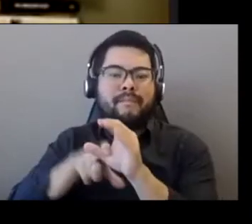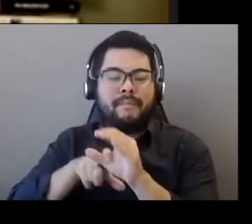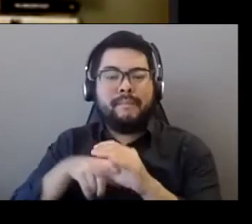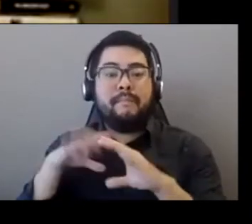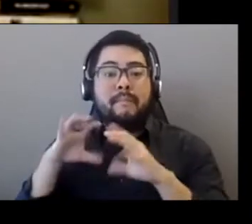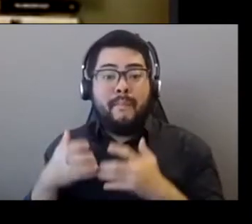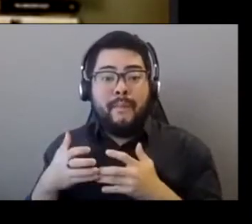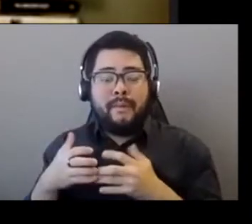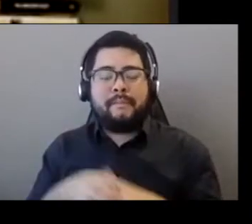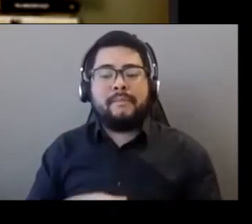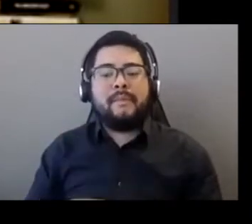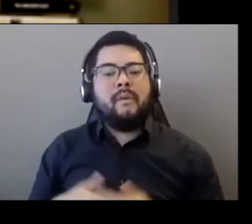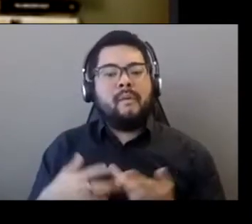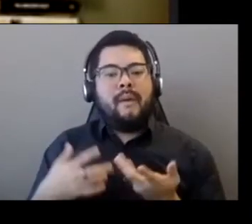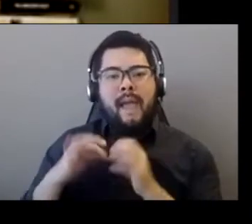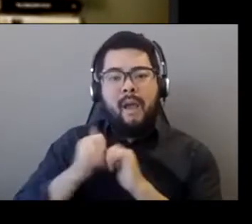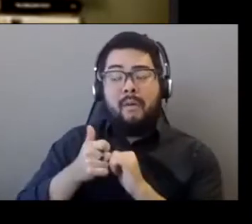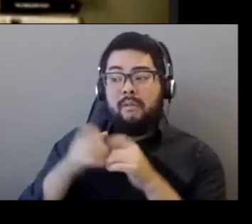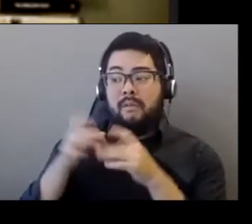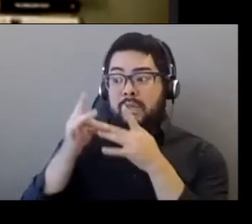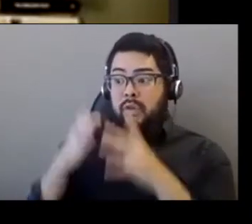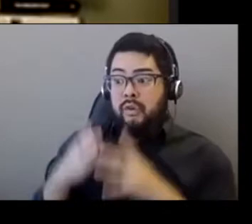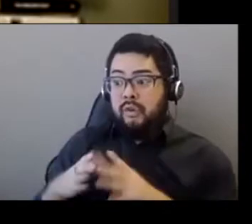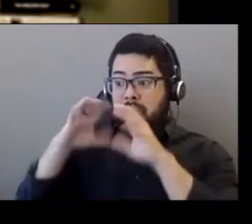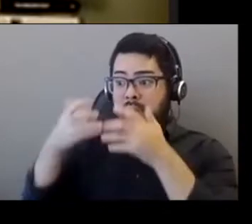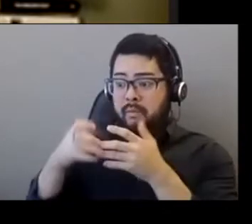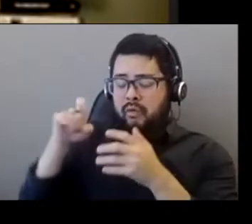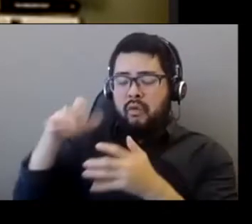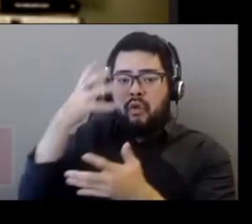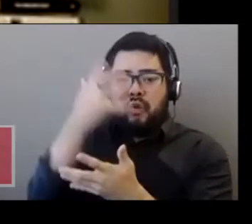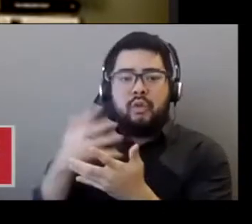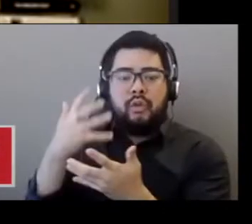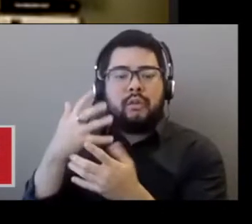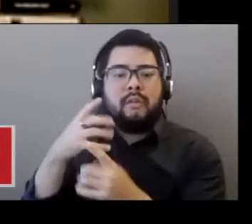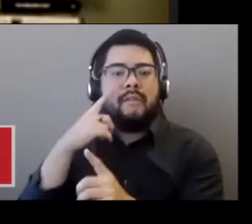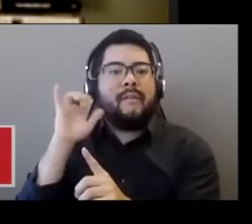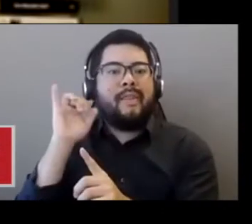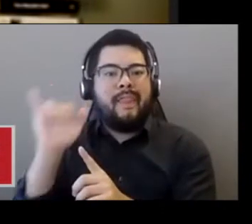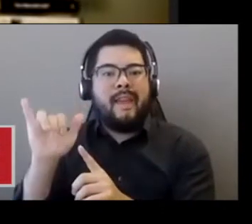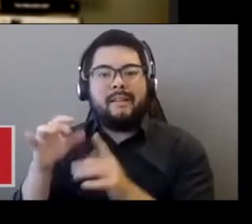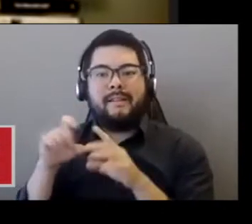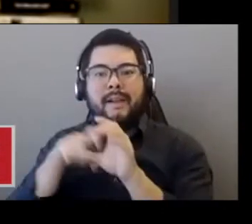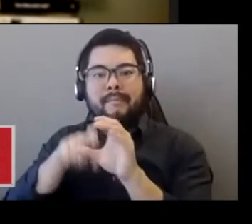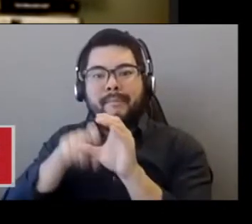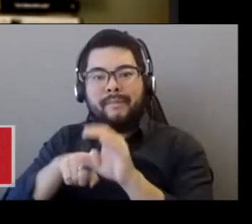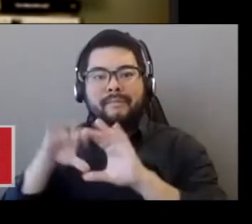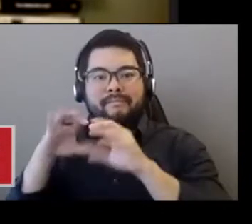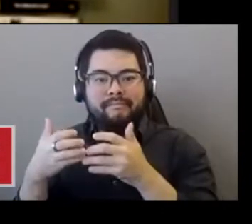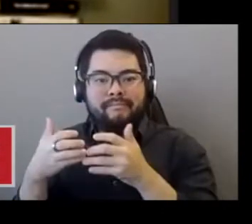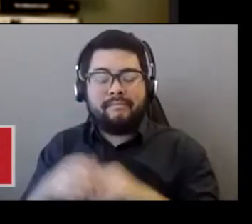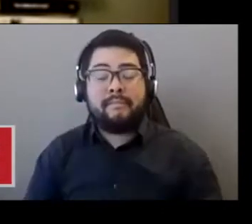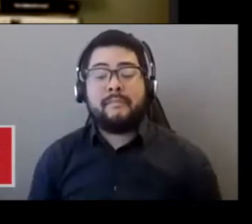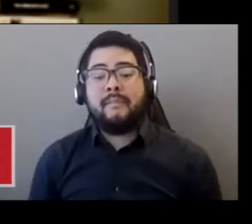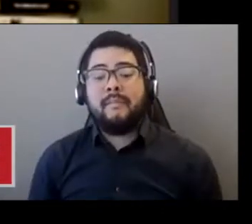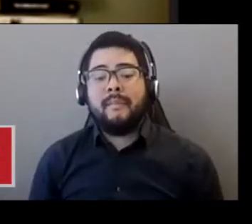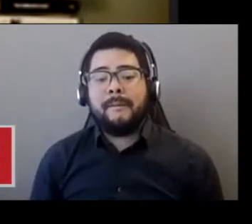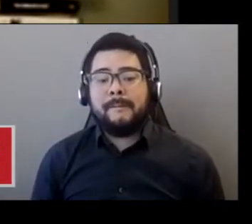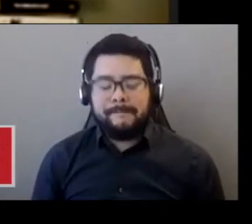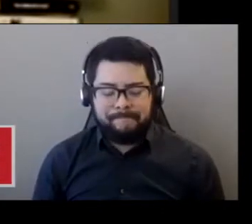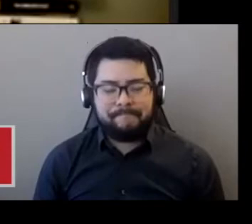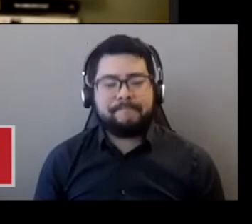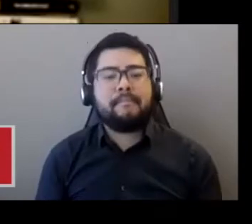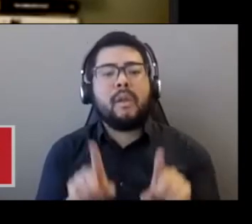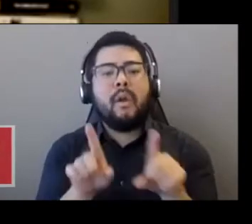should leadership, intellectual leadership in the Italian Communist Party look like. And there he has a very